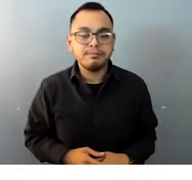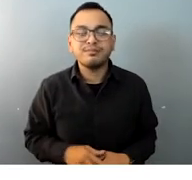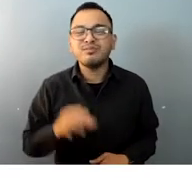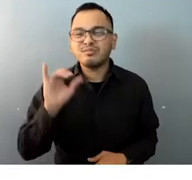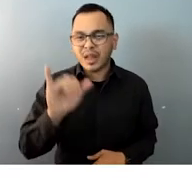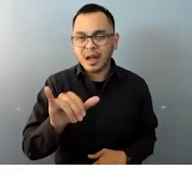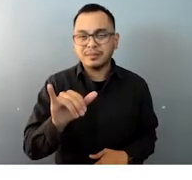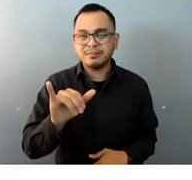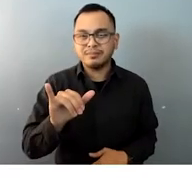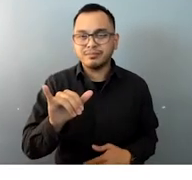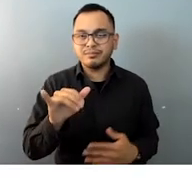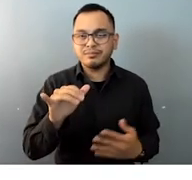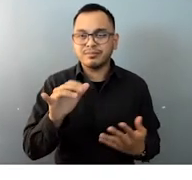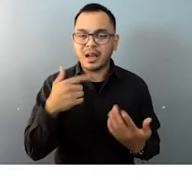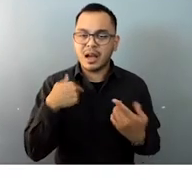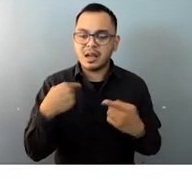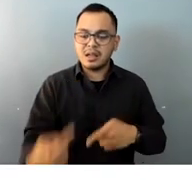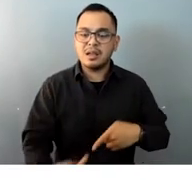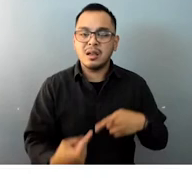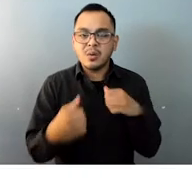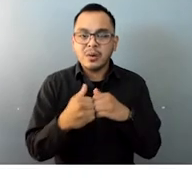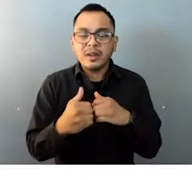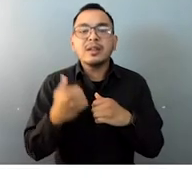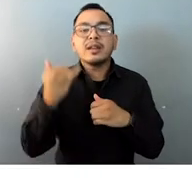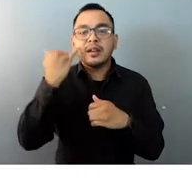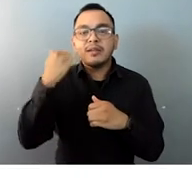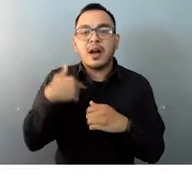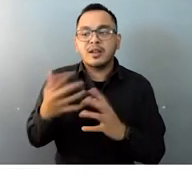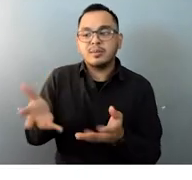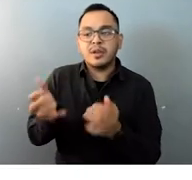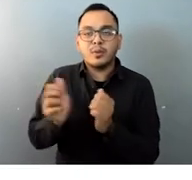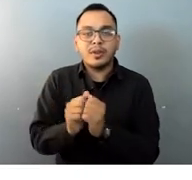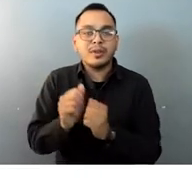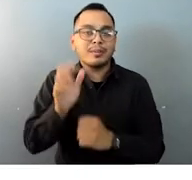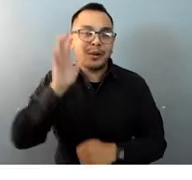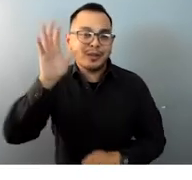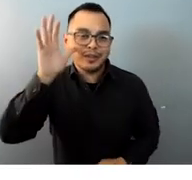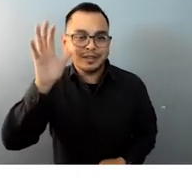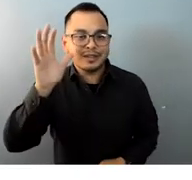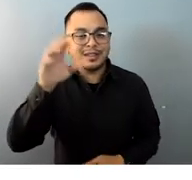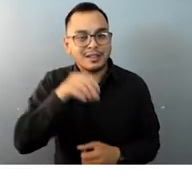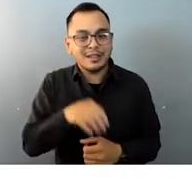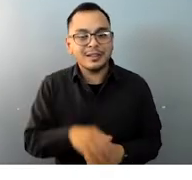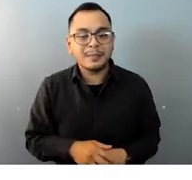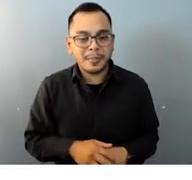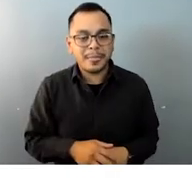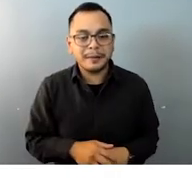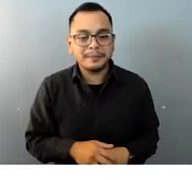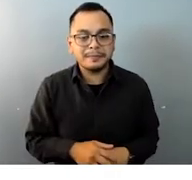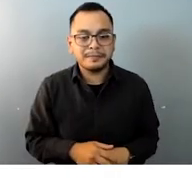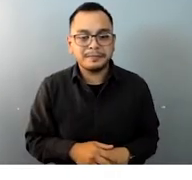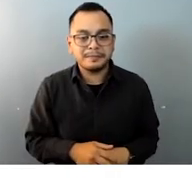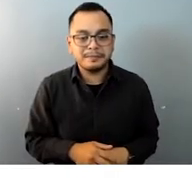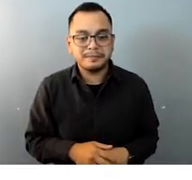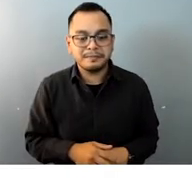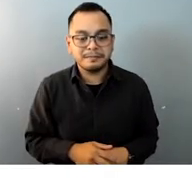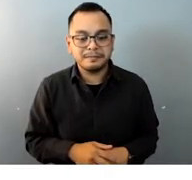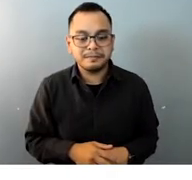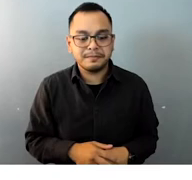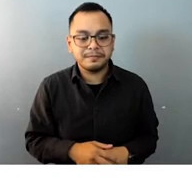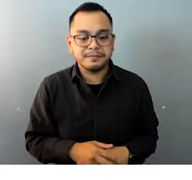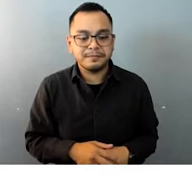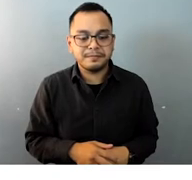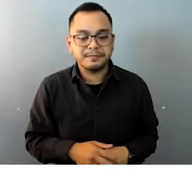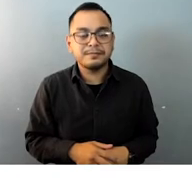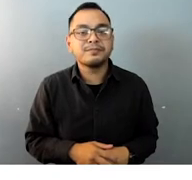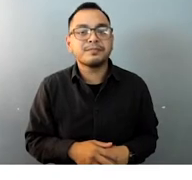content? And that's something that I also grapple with when I speak to parents. And